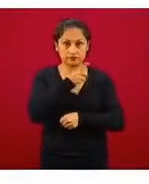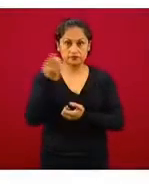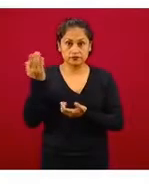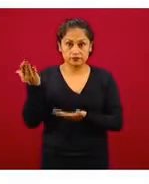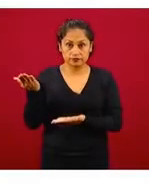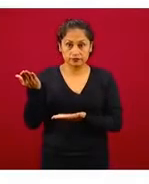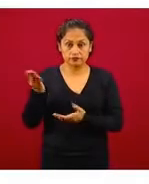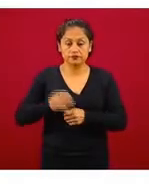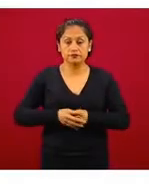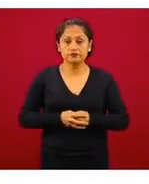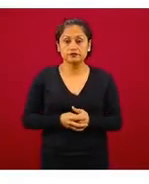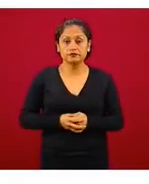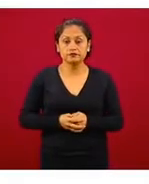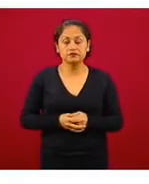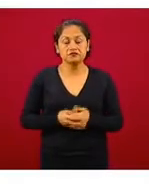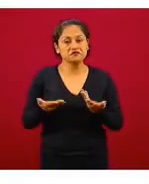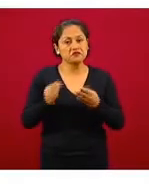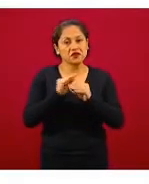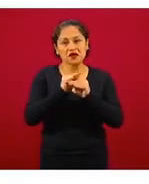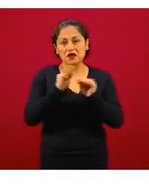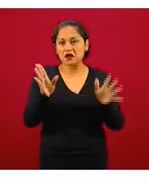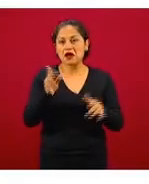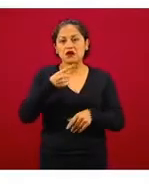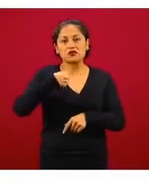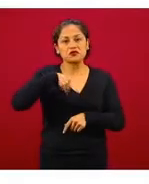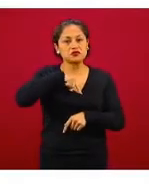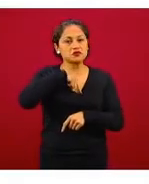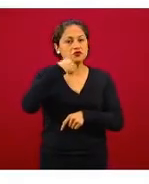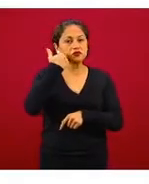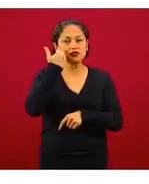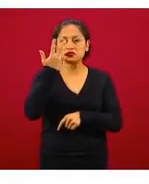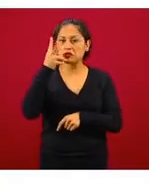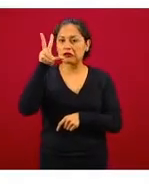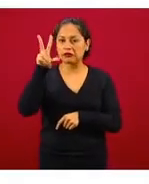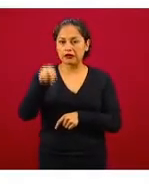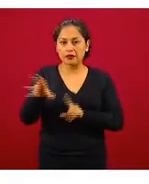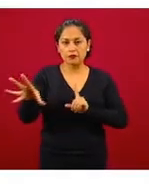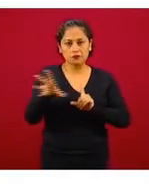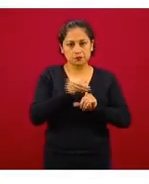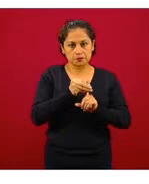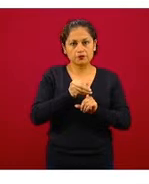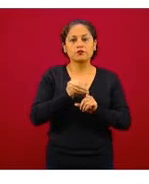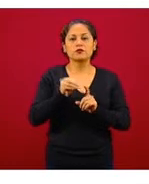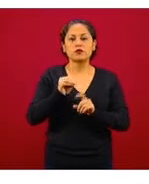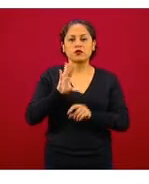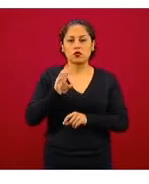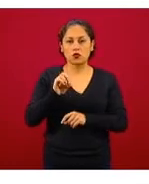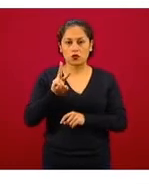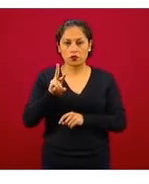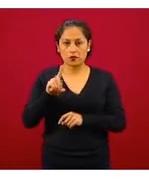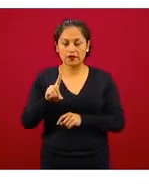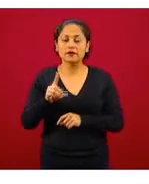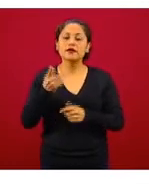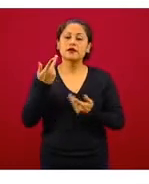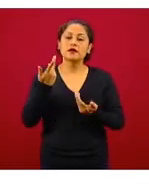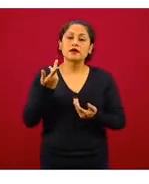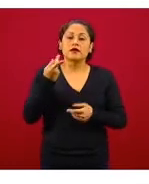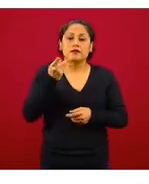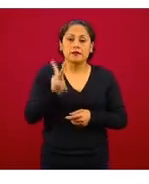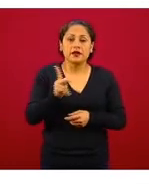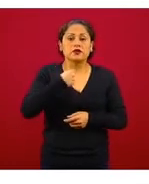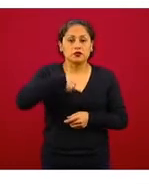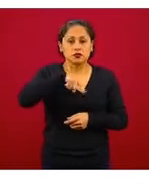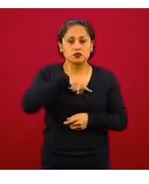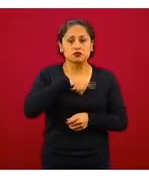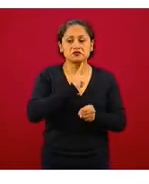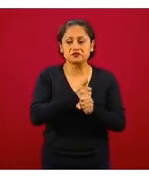locally we won't be having that, because we want to make sure that we're keeping our transmission rates mitigated.